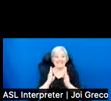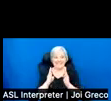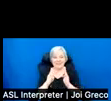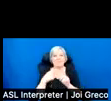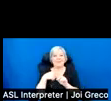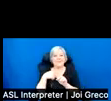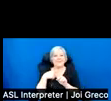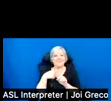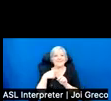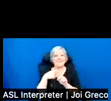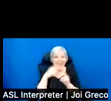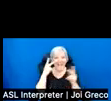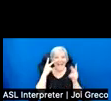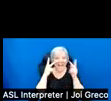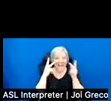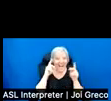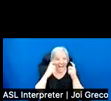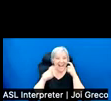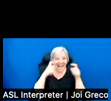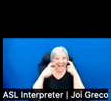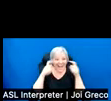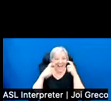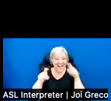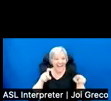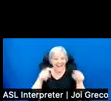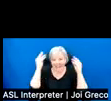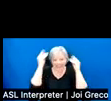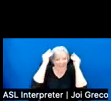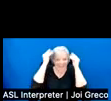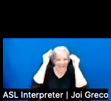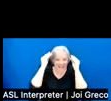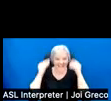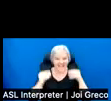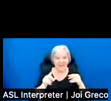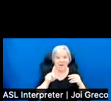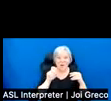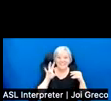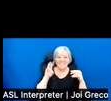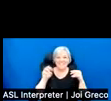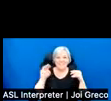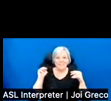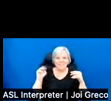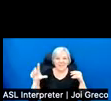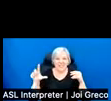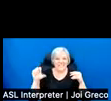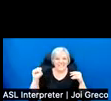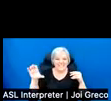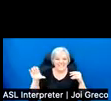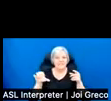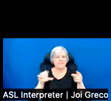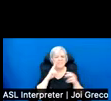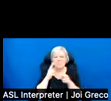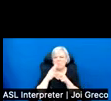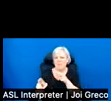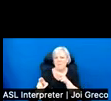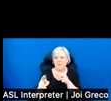electrical activity moving throughout the brain for 170 milliseconds, so very short time frame, and then that